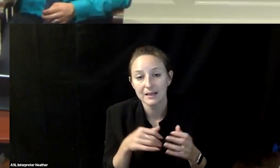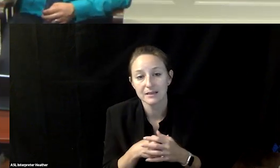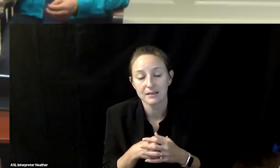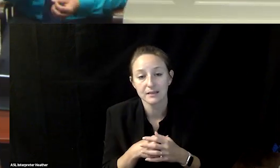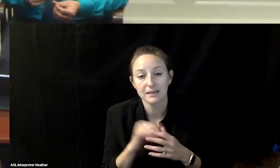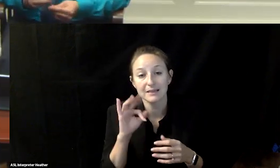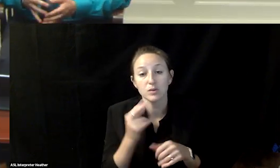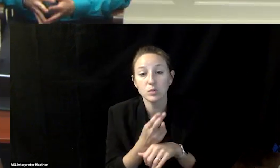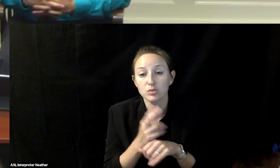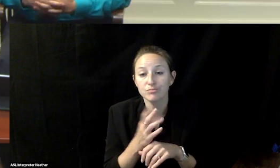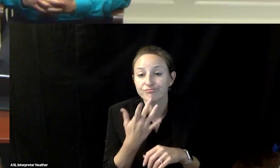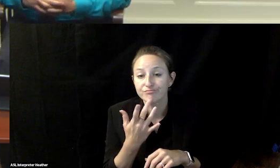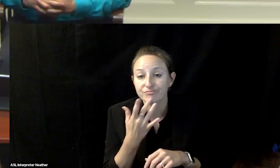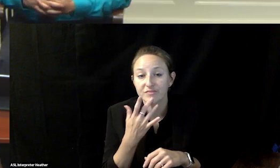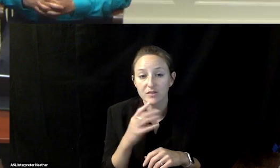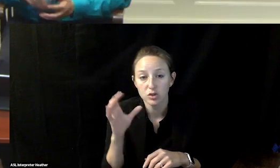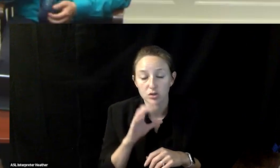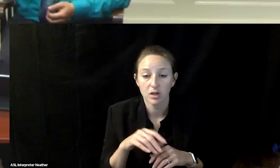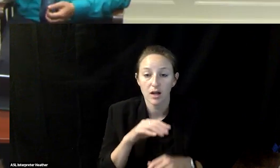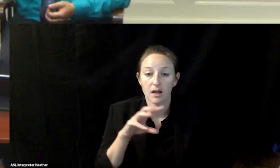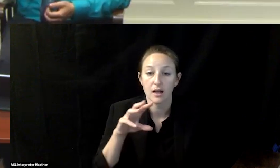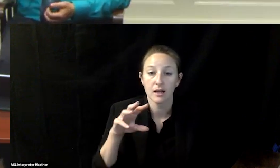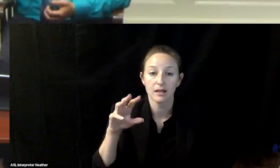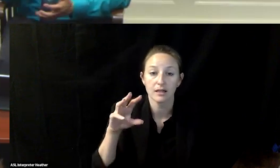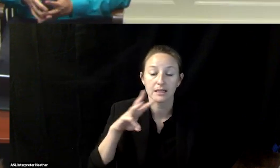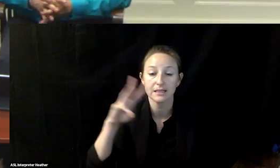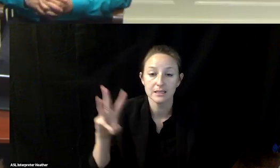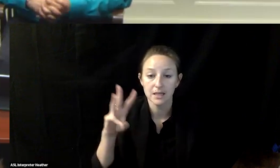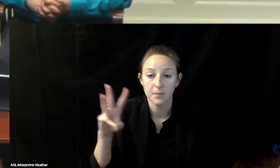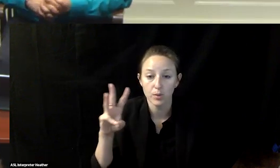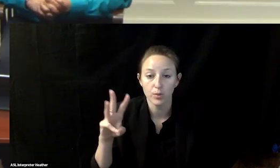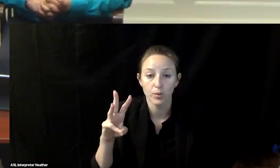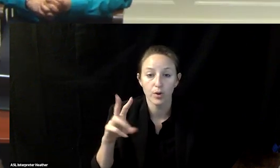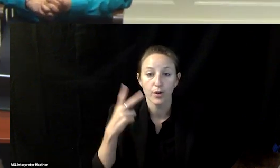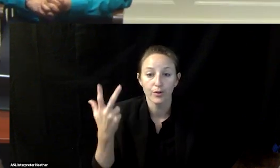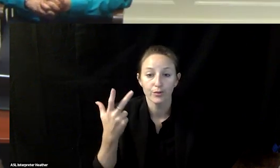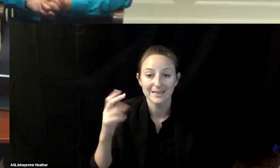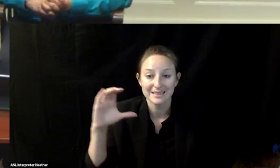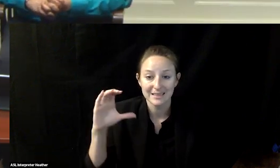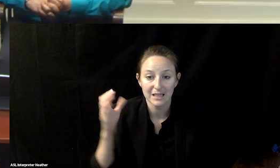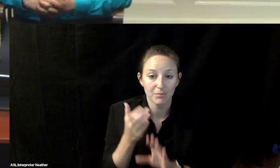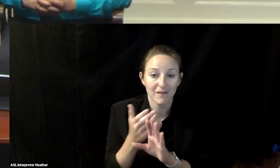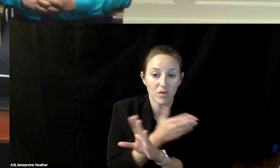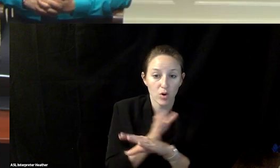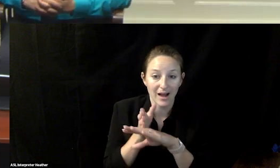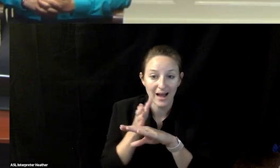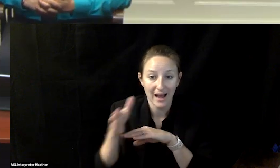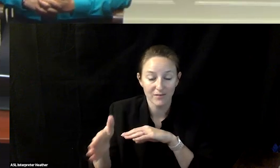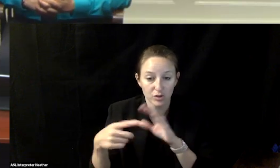engine and plug in W3C before and after demonstration, and then the word